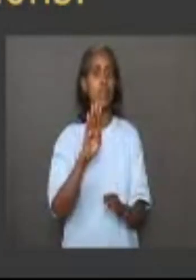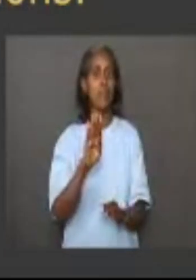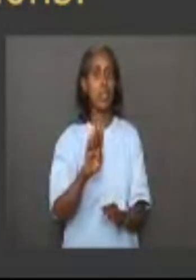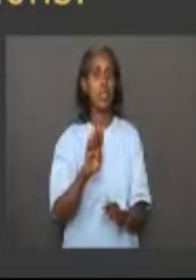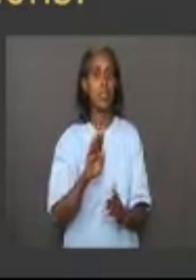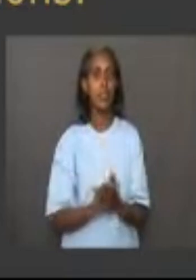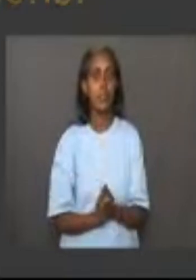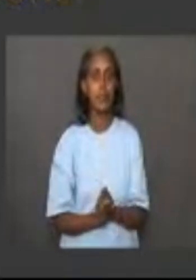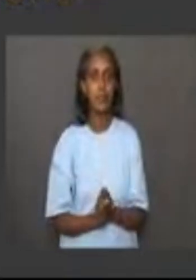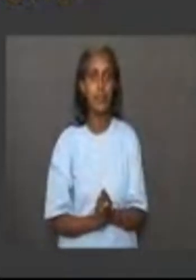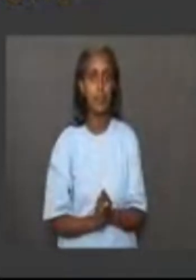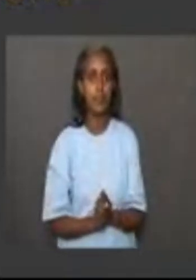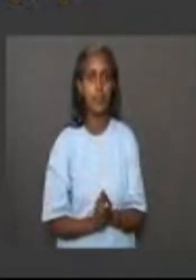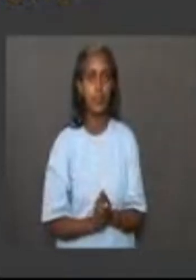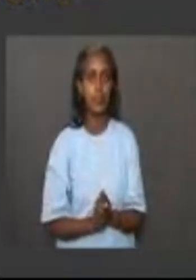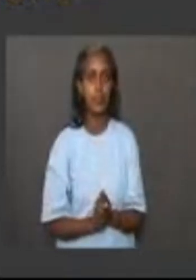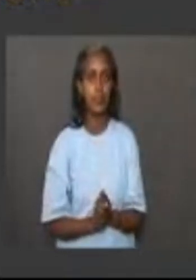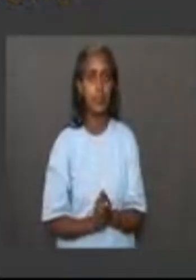b.